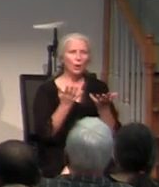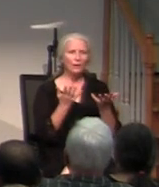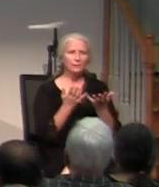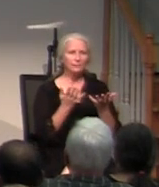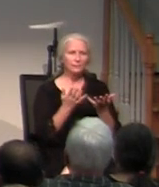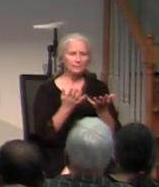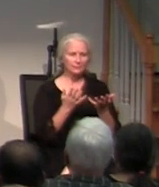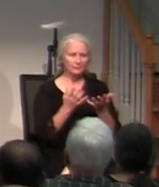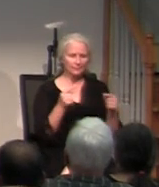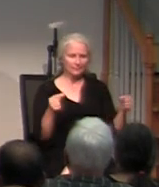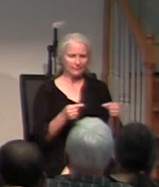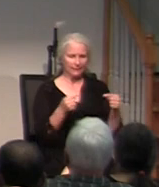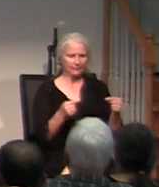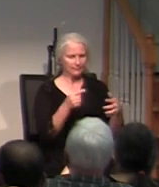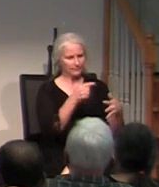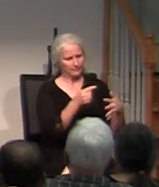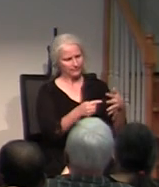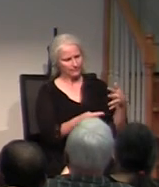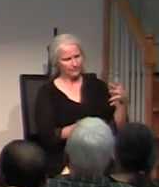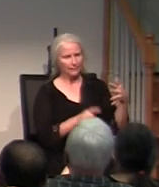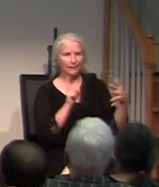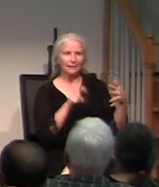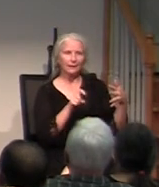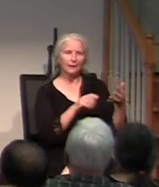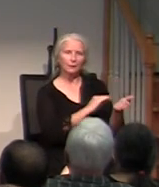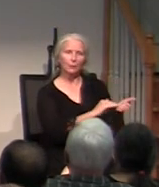sins that need to be pardoned?